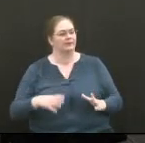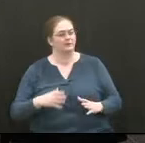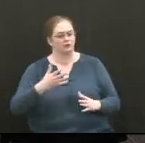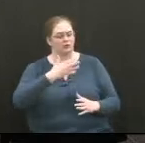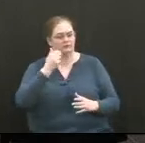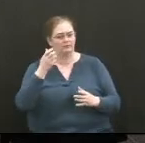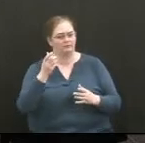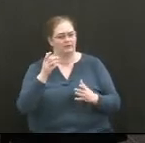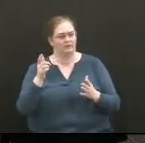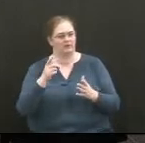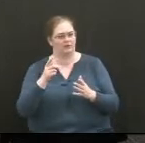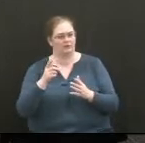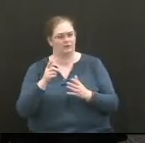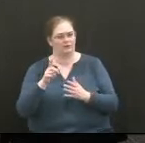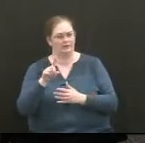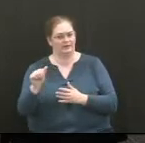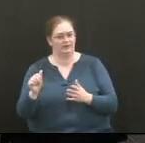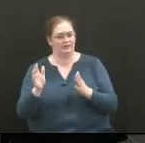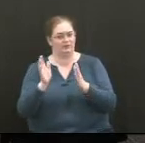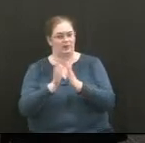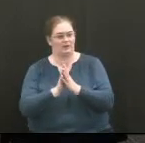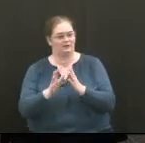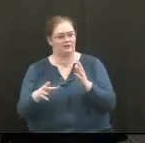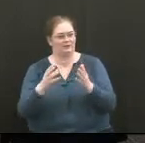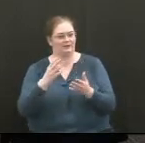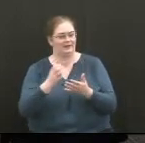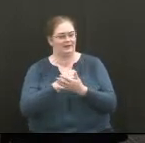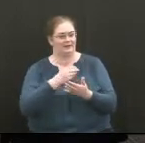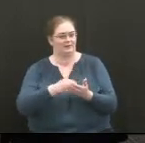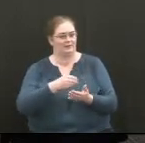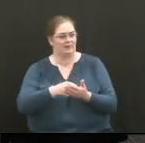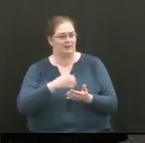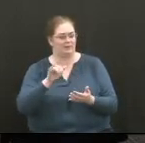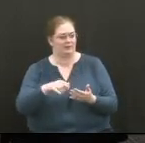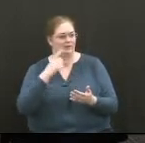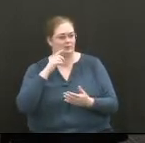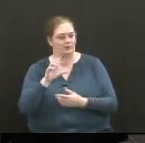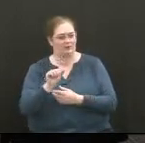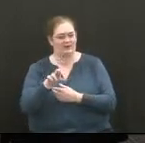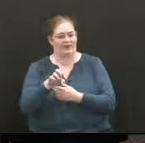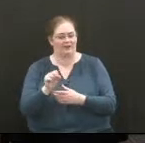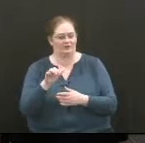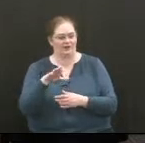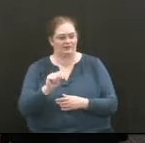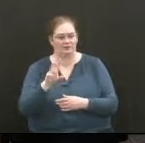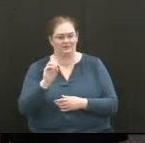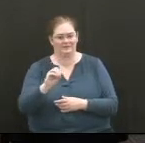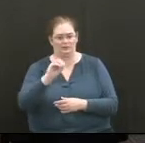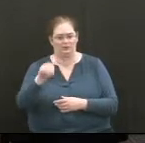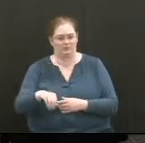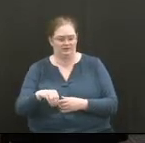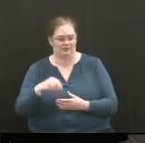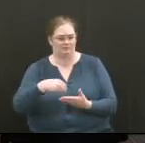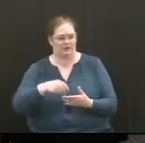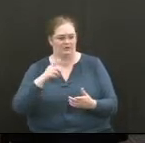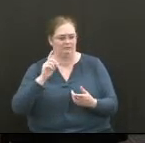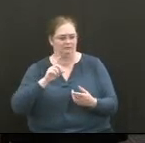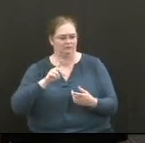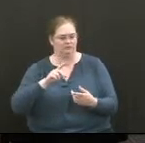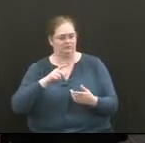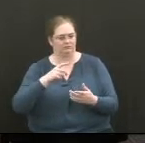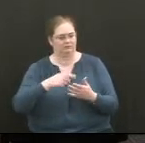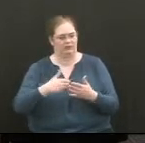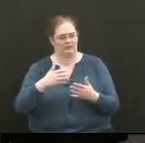District Attorney's request is to obtain funding for that through the CARES Act. The CARES Act. That would be 0% to the county. I think the